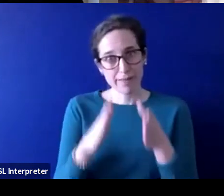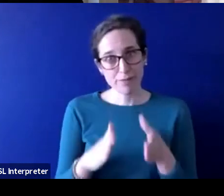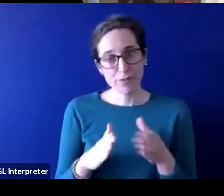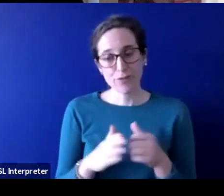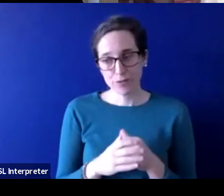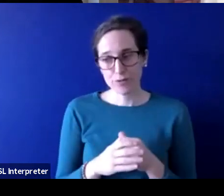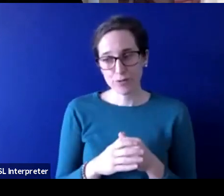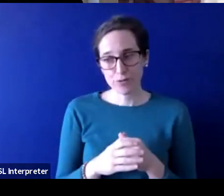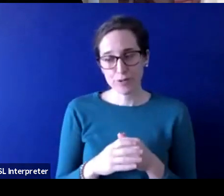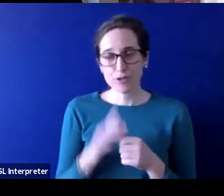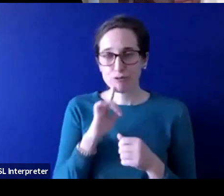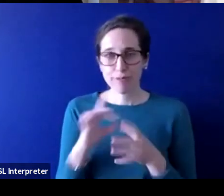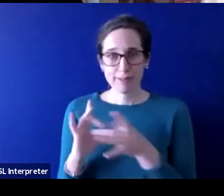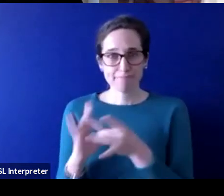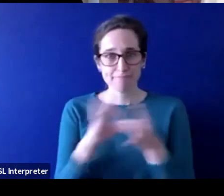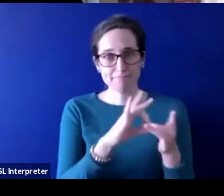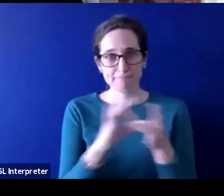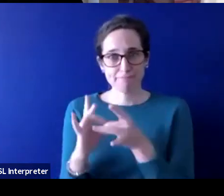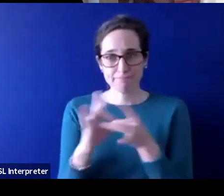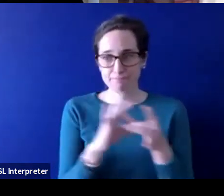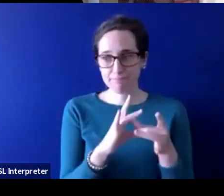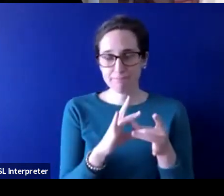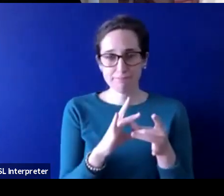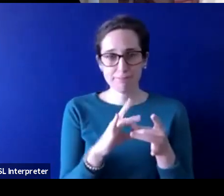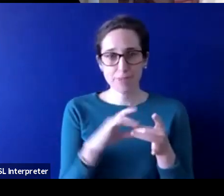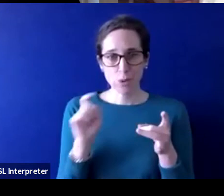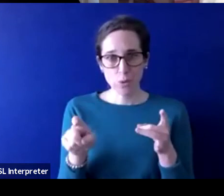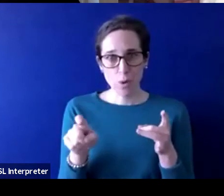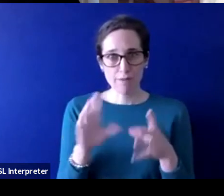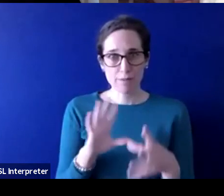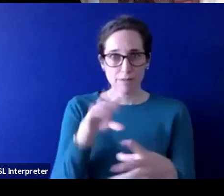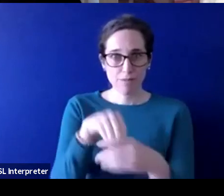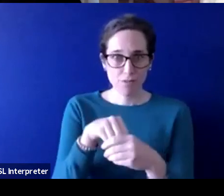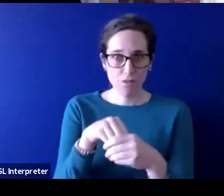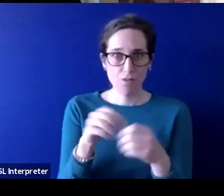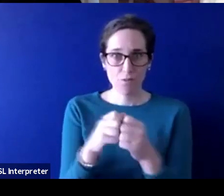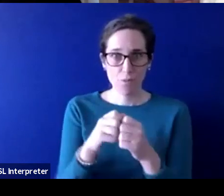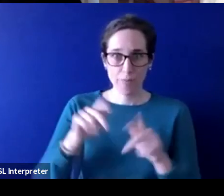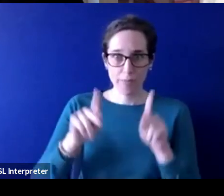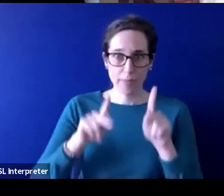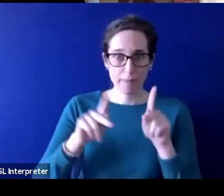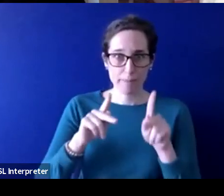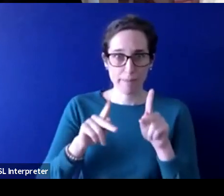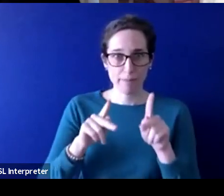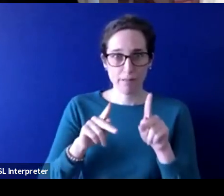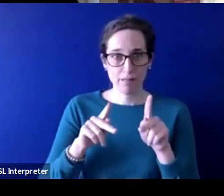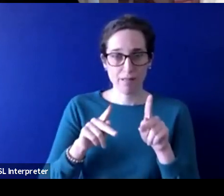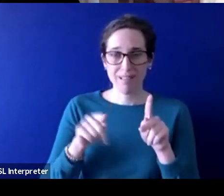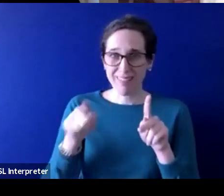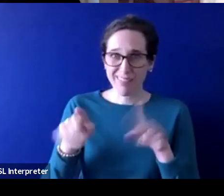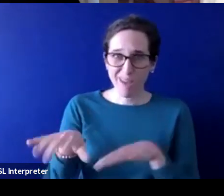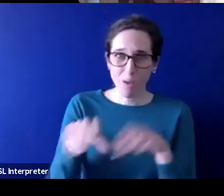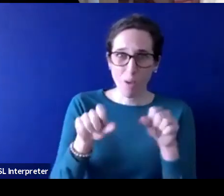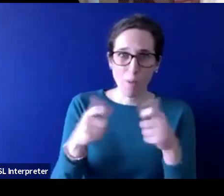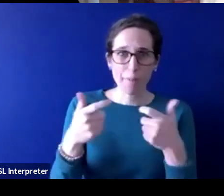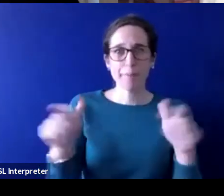that you have to step in the room with the media platform, you know, people that own this huge industry that it is. You